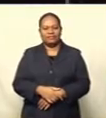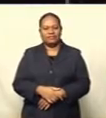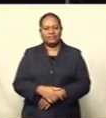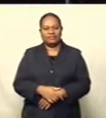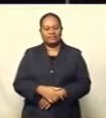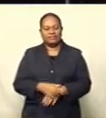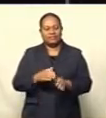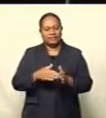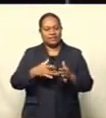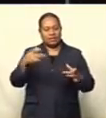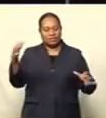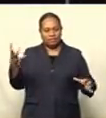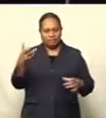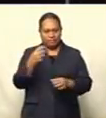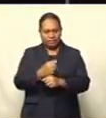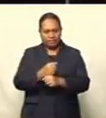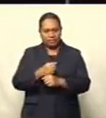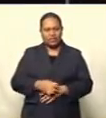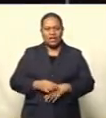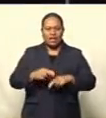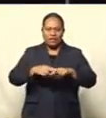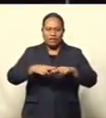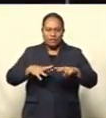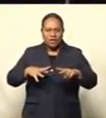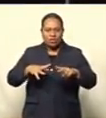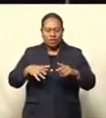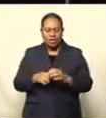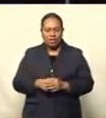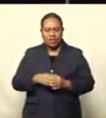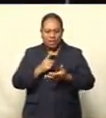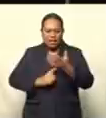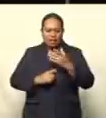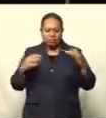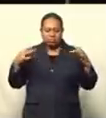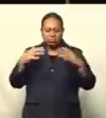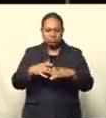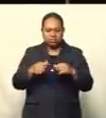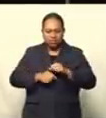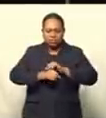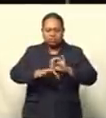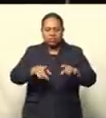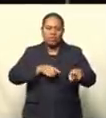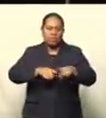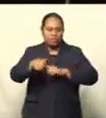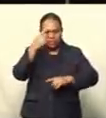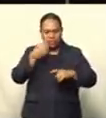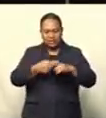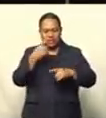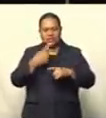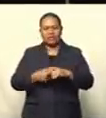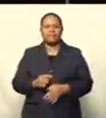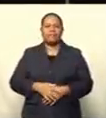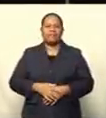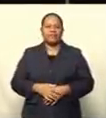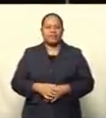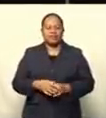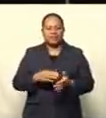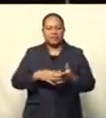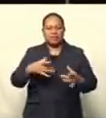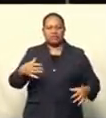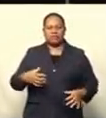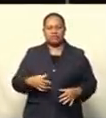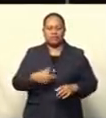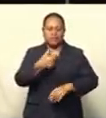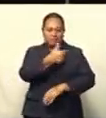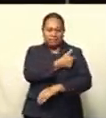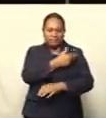Now recapping our main stories, funeral gatherings continue to be a super spreader event. Ministry of Health ramps up screening efforts